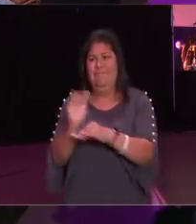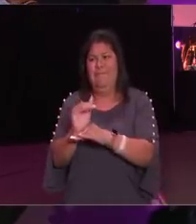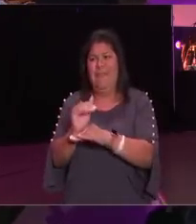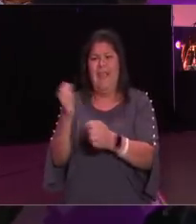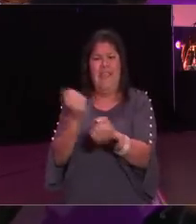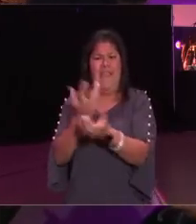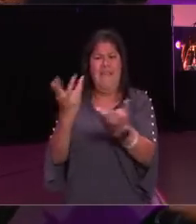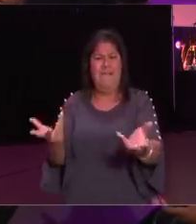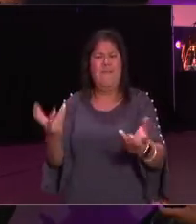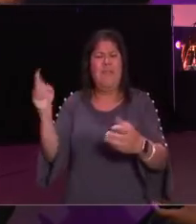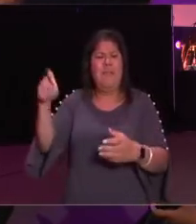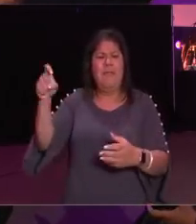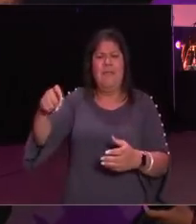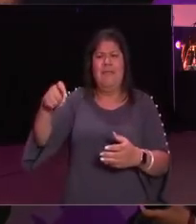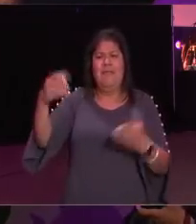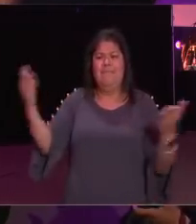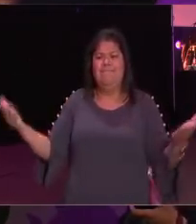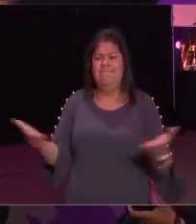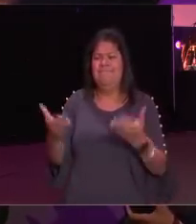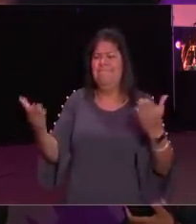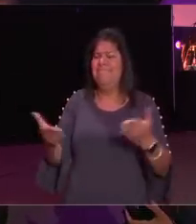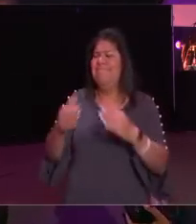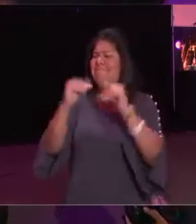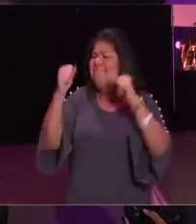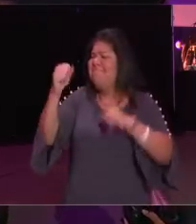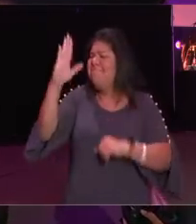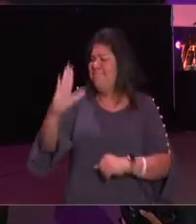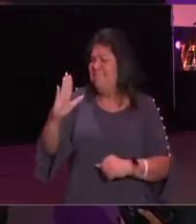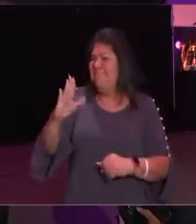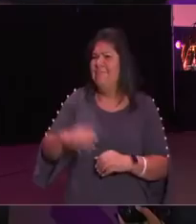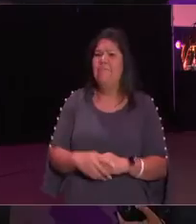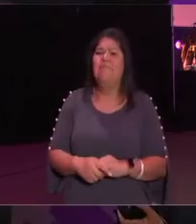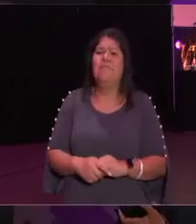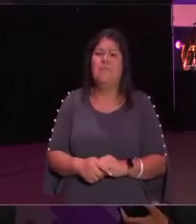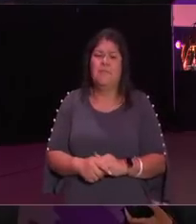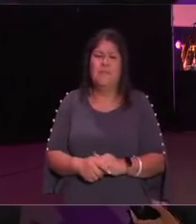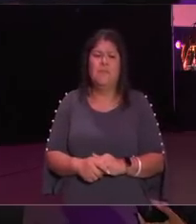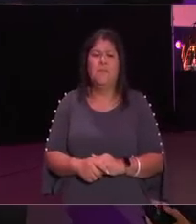because everything you need is in the house.